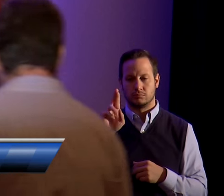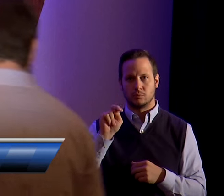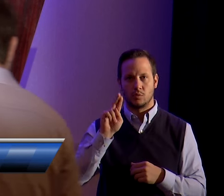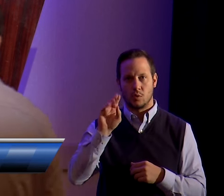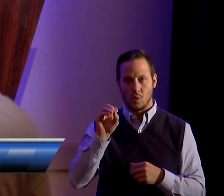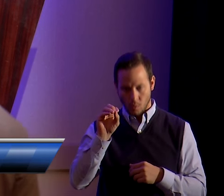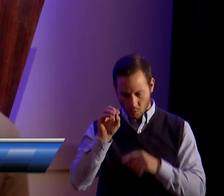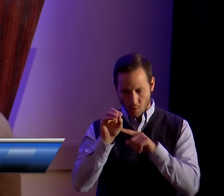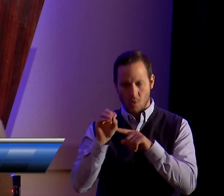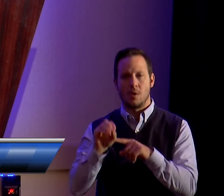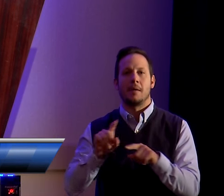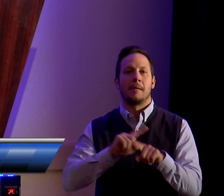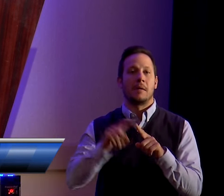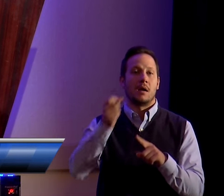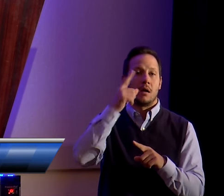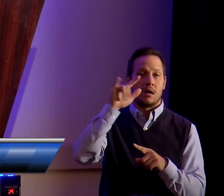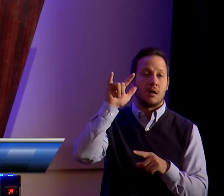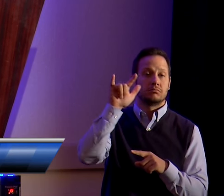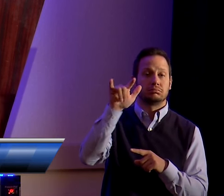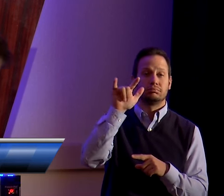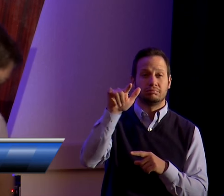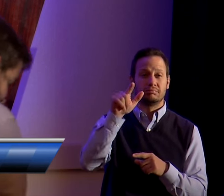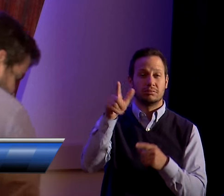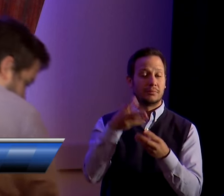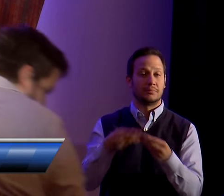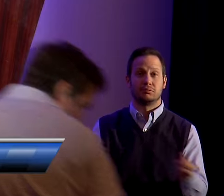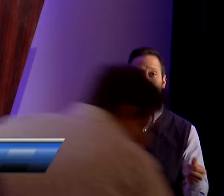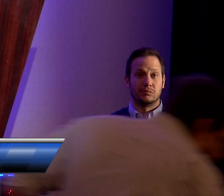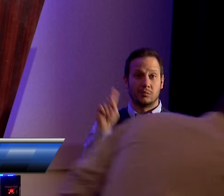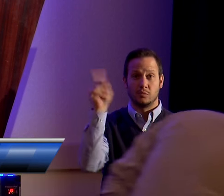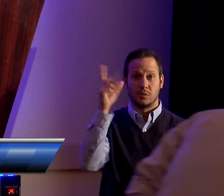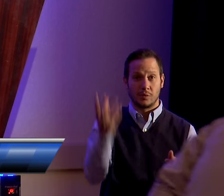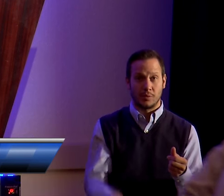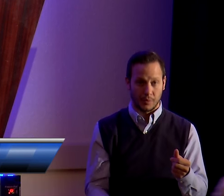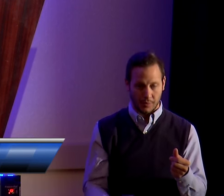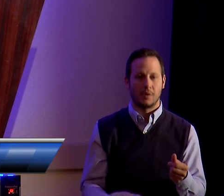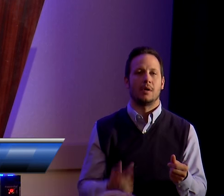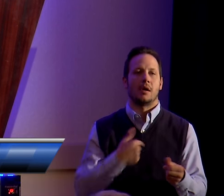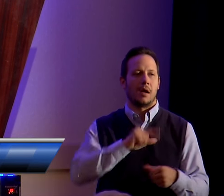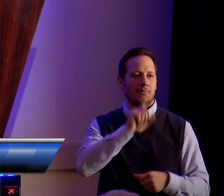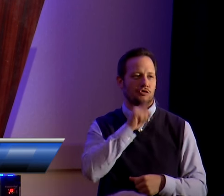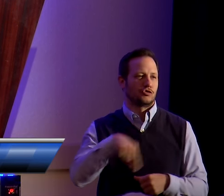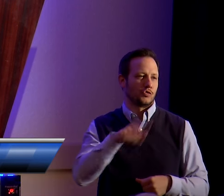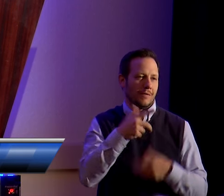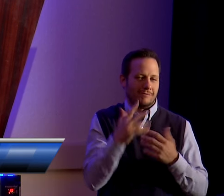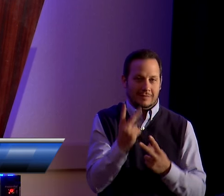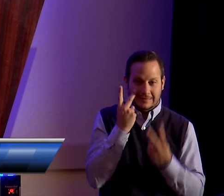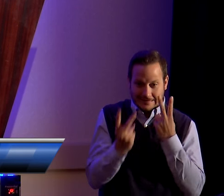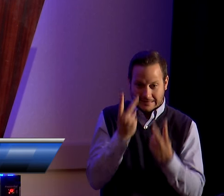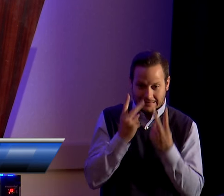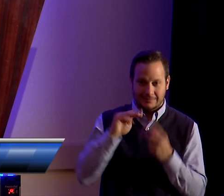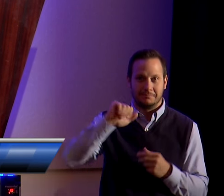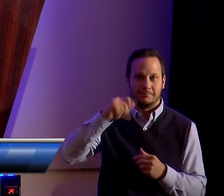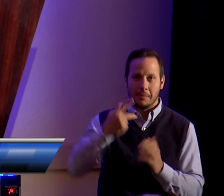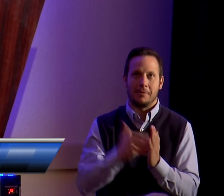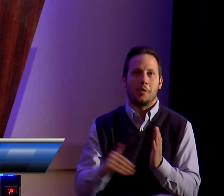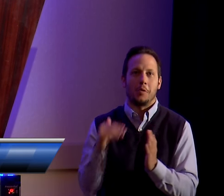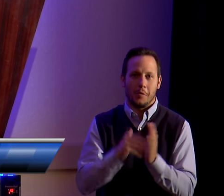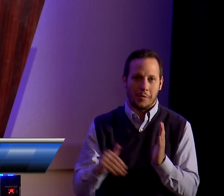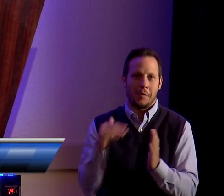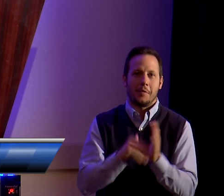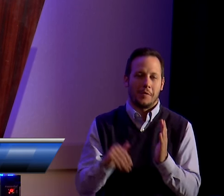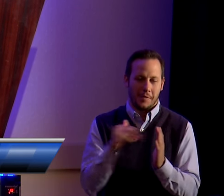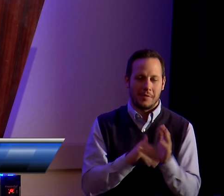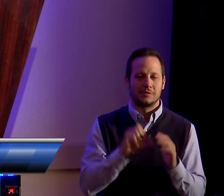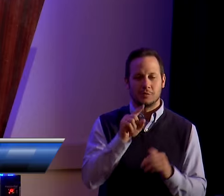missing has been in the news for recently, you have seen the map of Malaysia over and over again. So you sort of know where